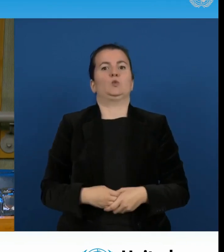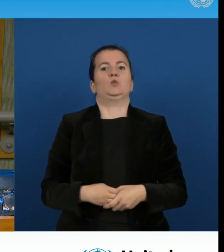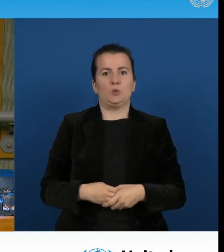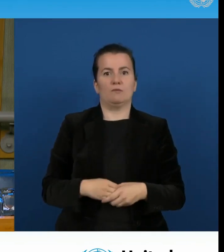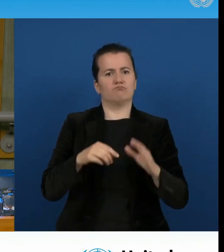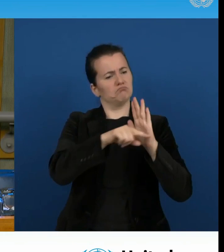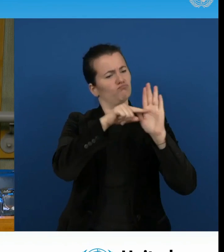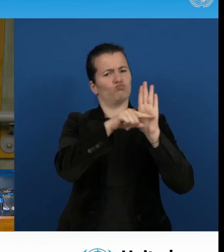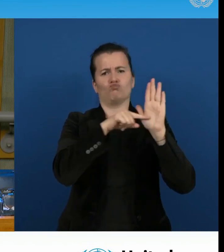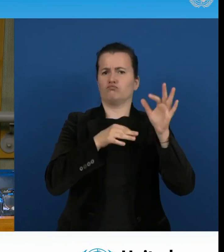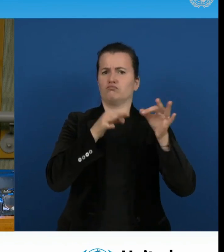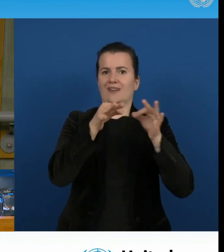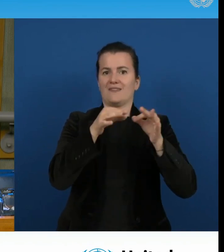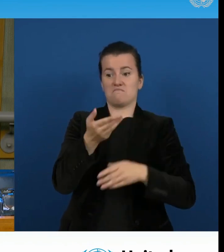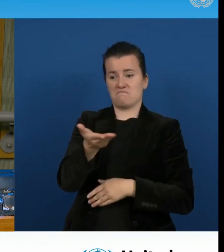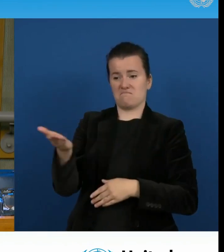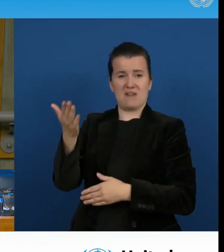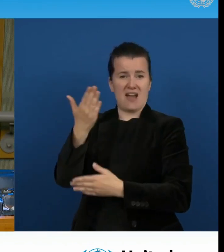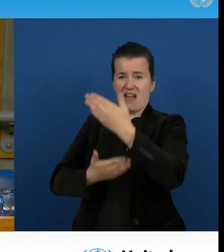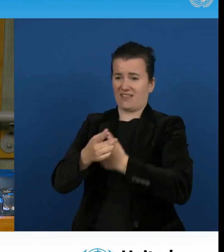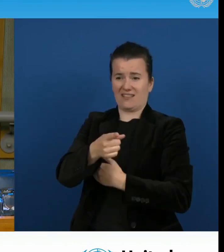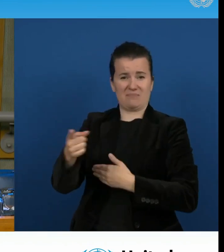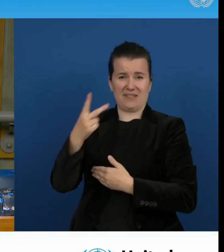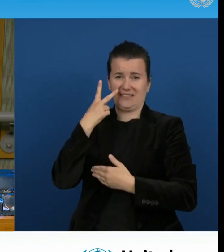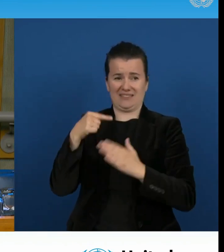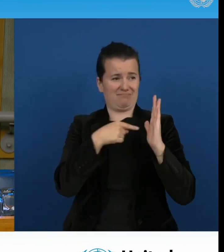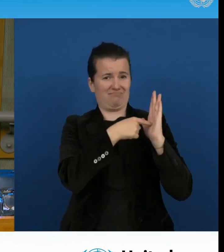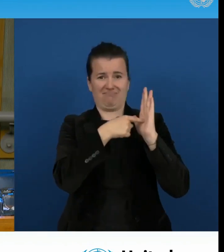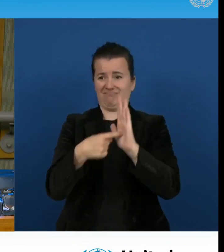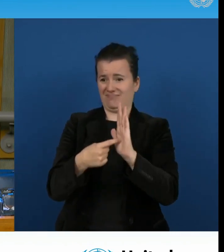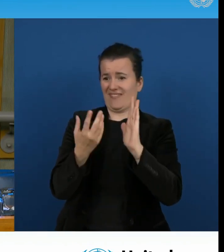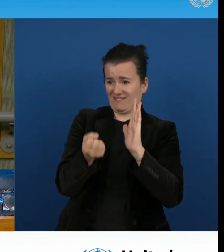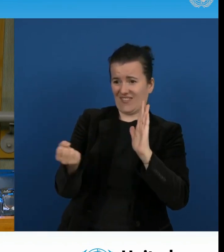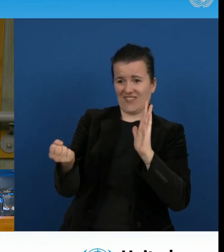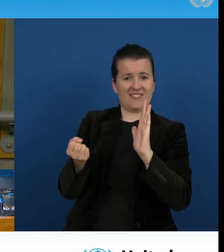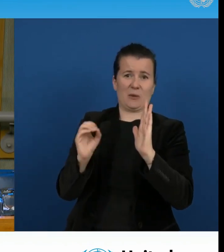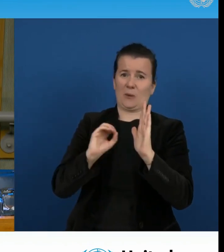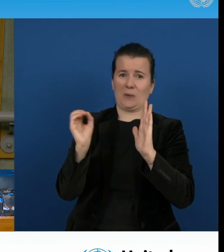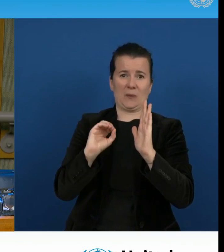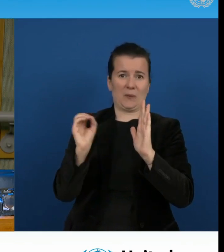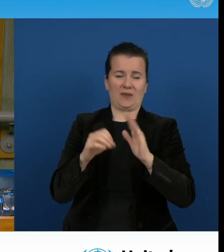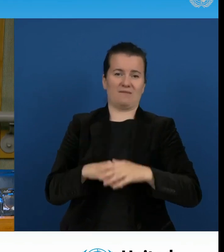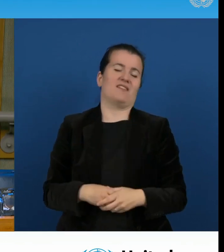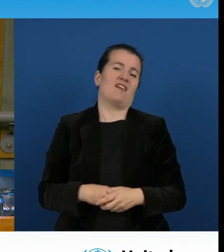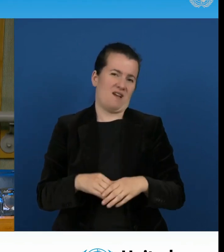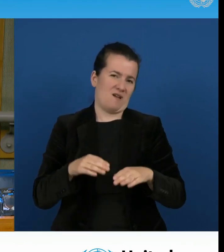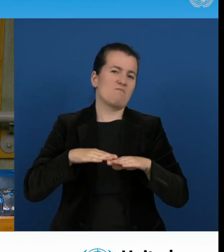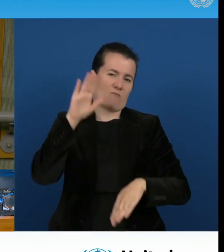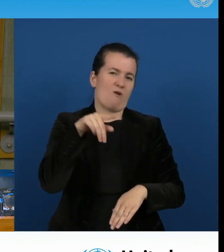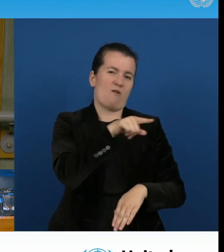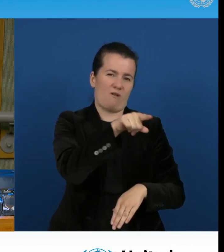disabilities worldwide. More needs to be done to improve the labor market situation of persons with disabilities.